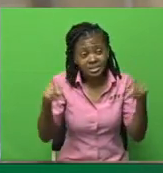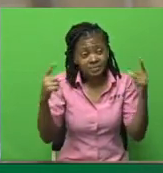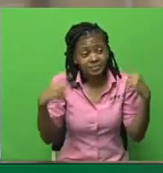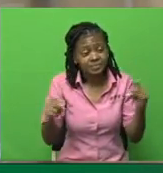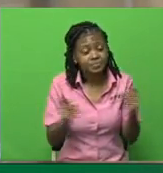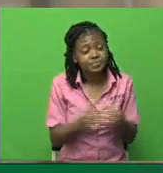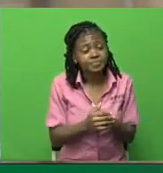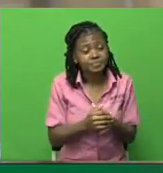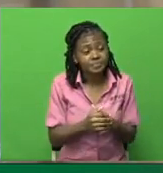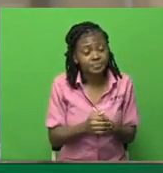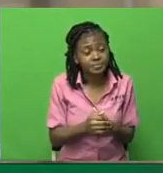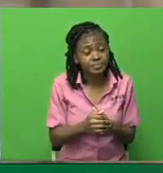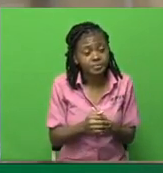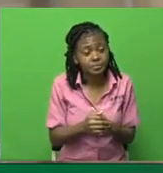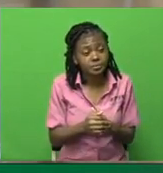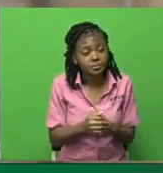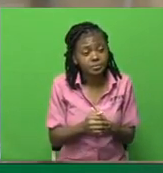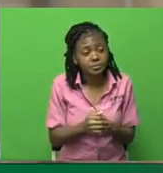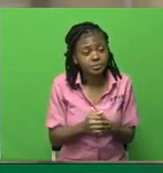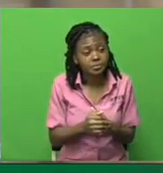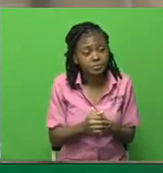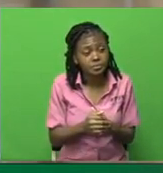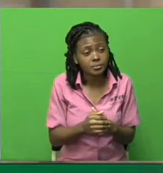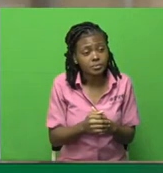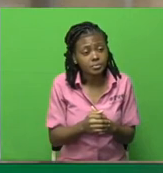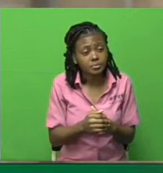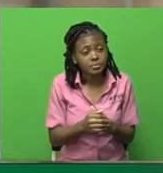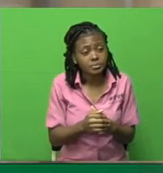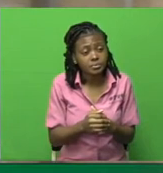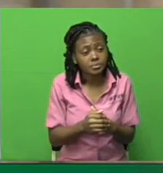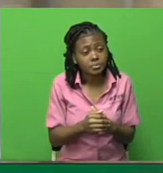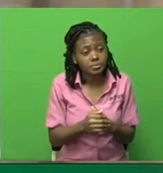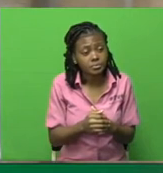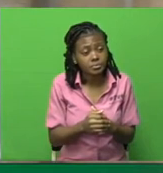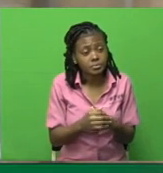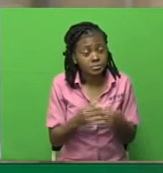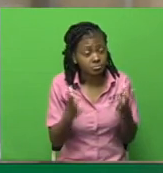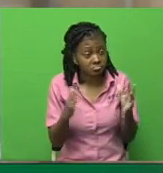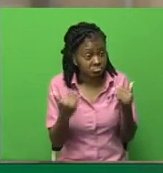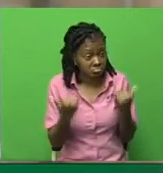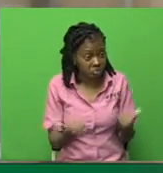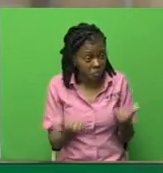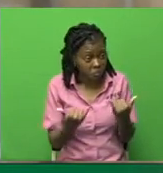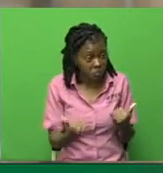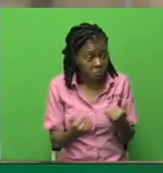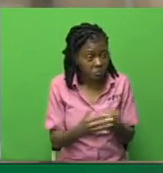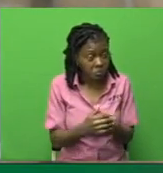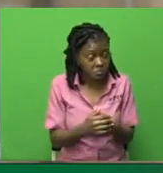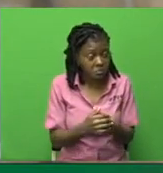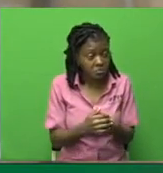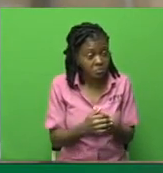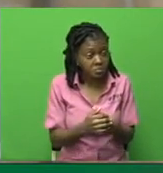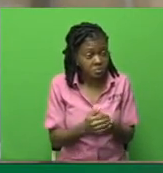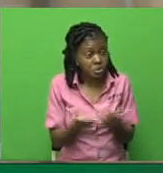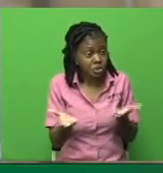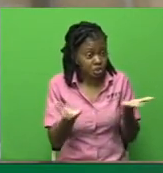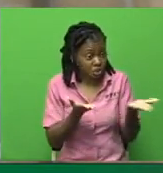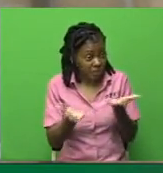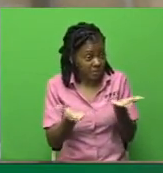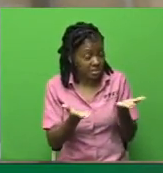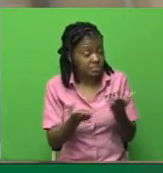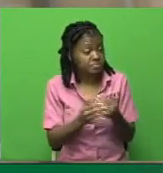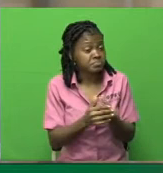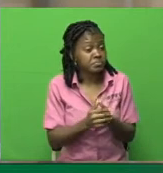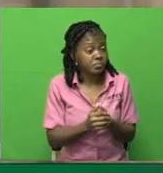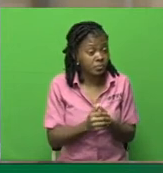that currently the levels of service the levels of service